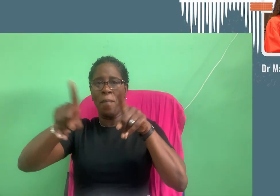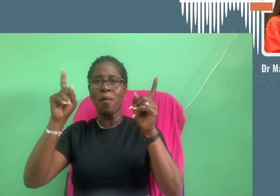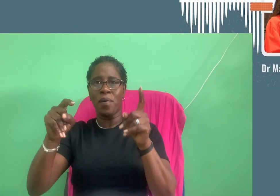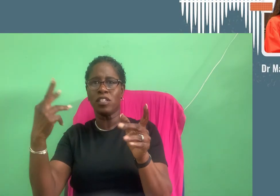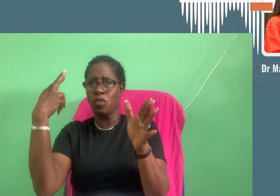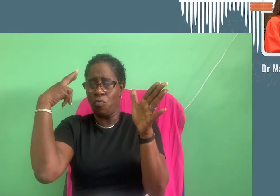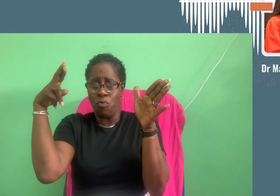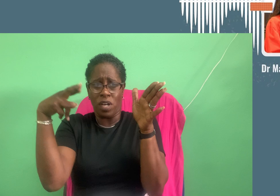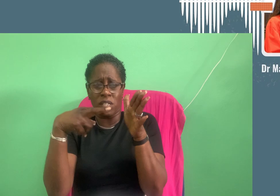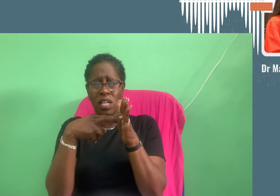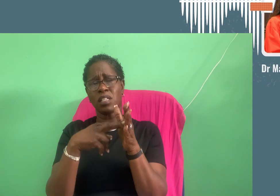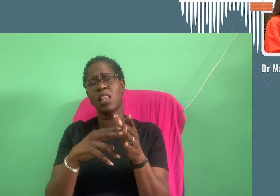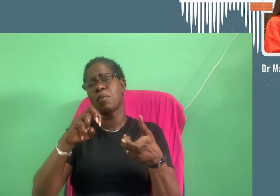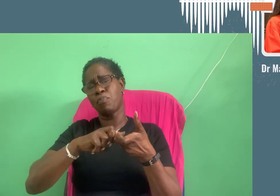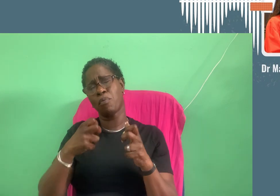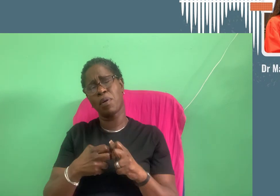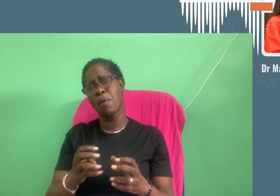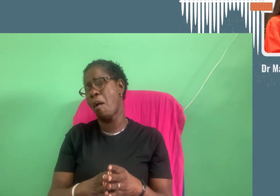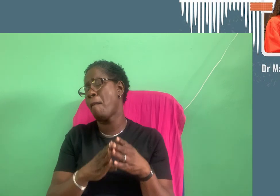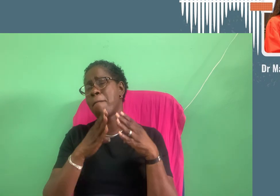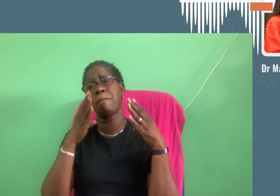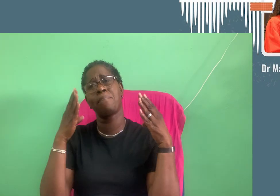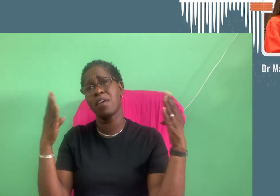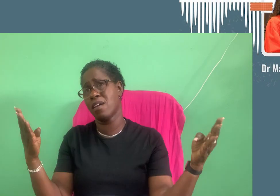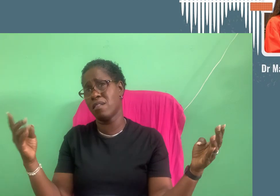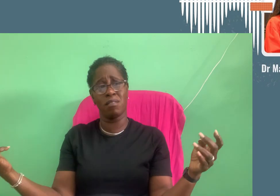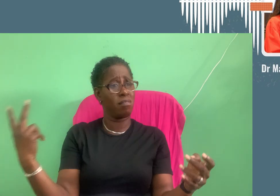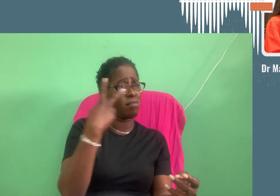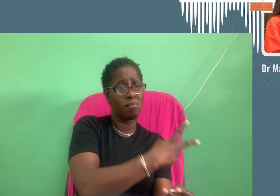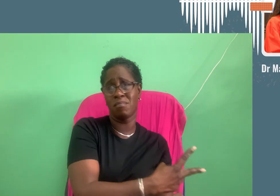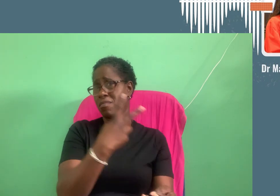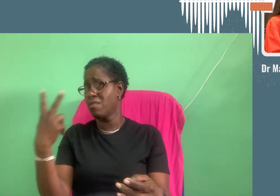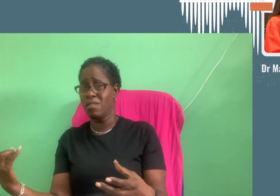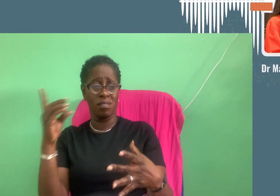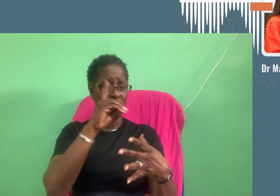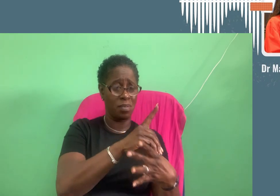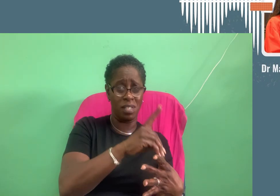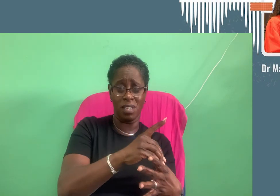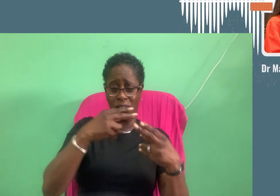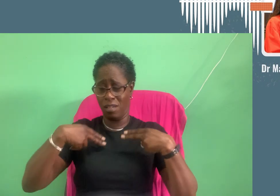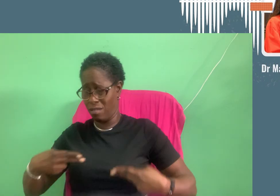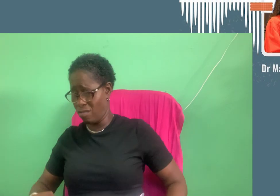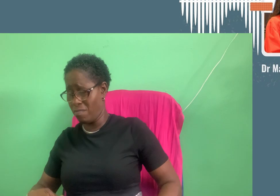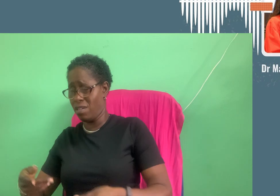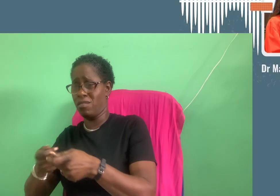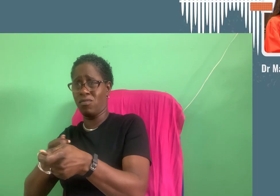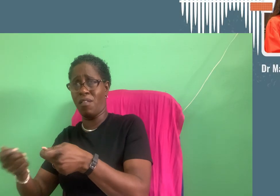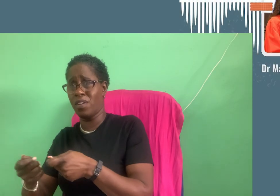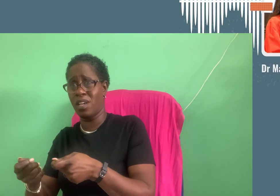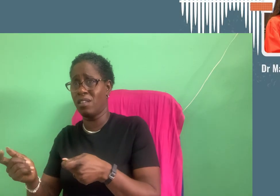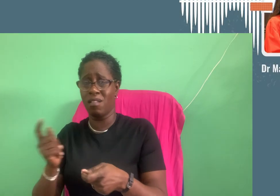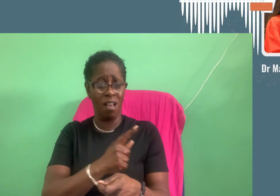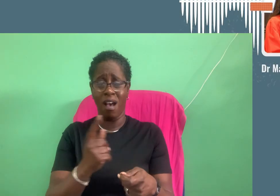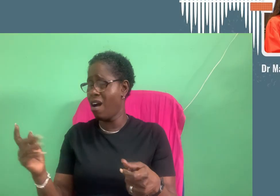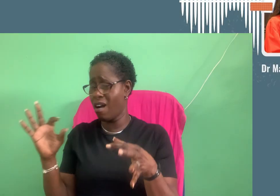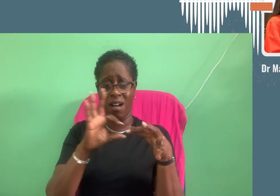big the problem is and a lack of recognition of how big the overlap is between disability and human trafficking. And the last thing I'll say is that